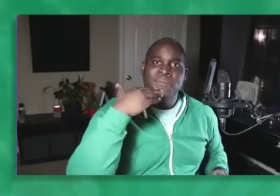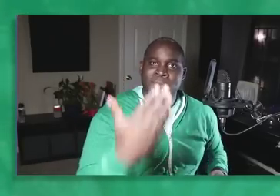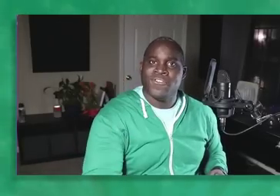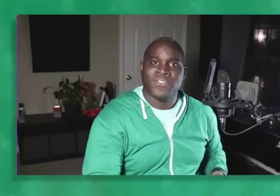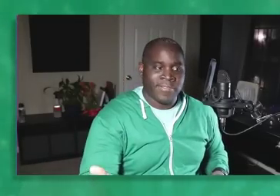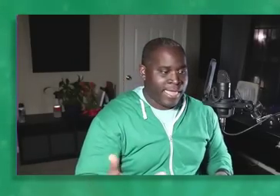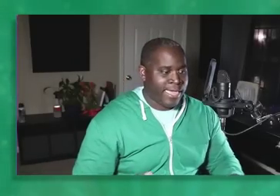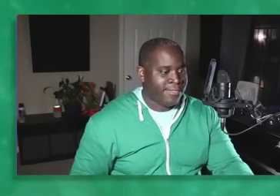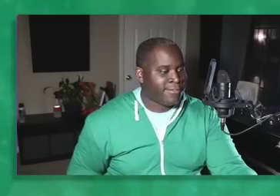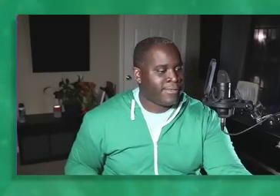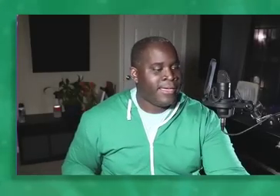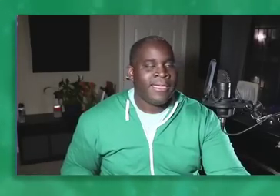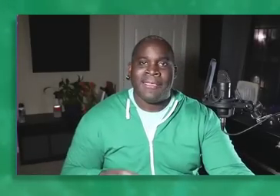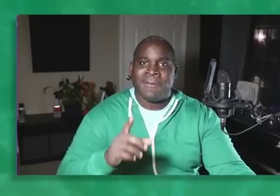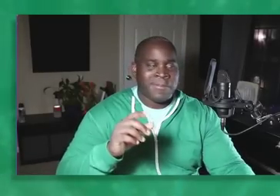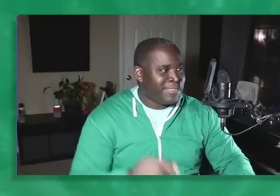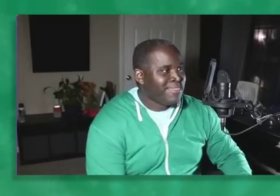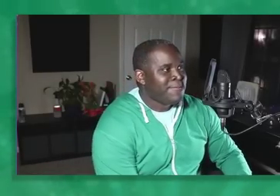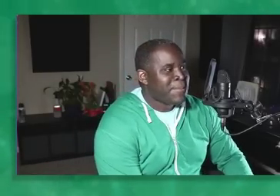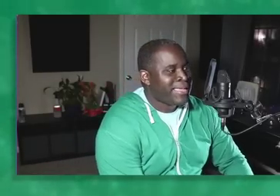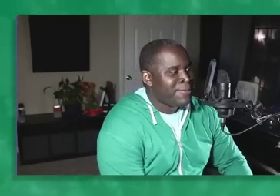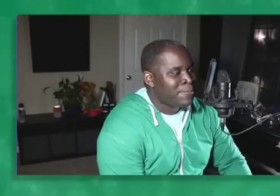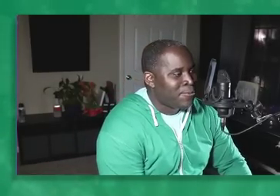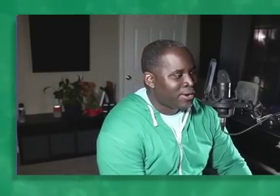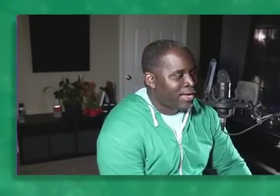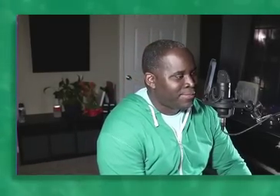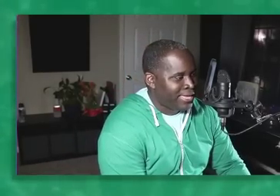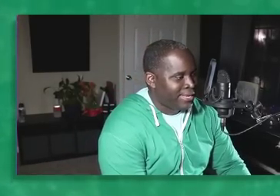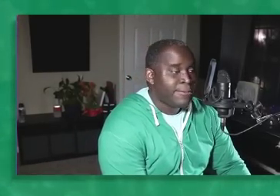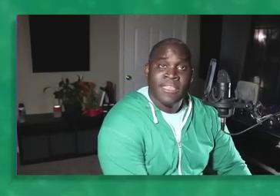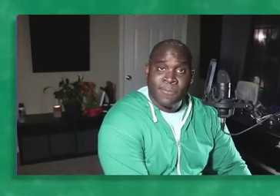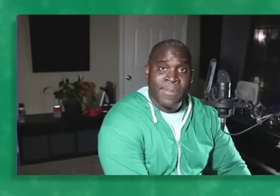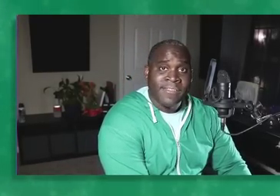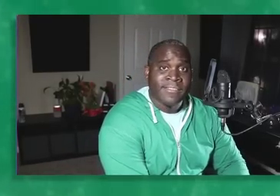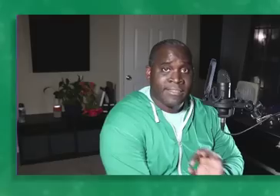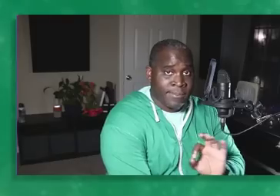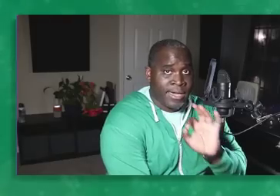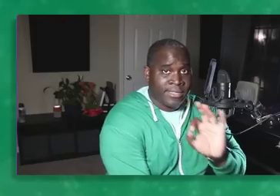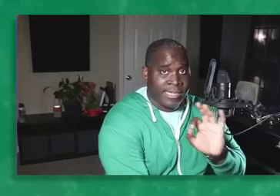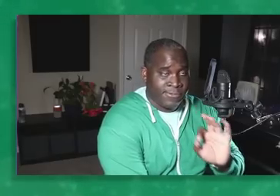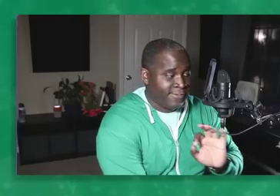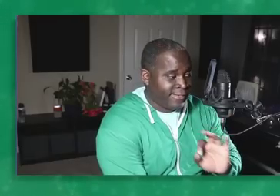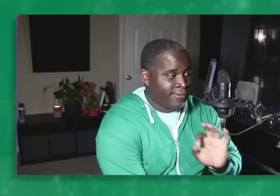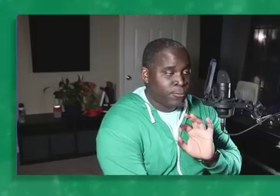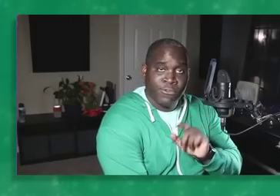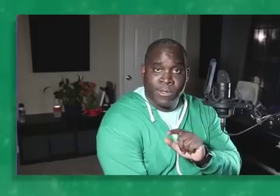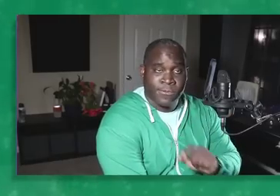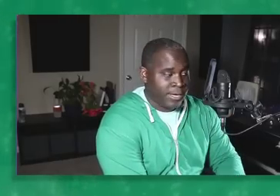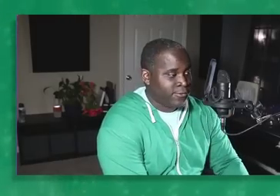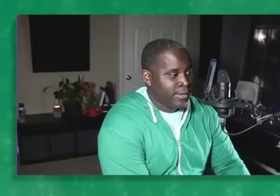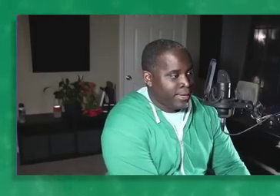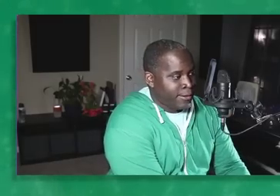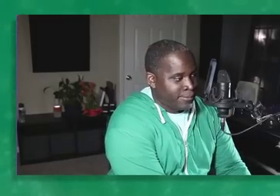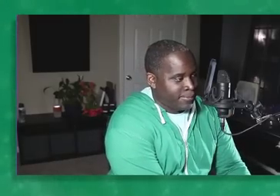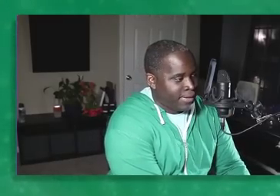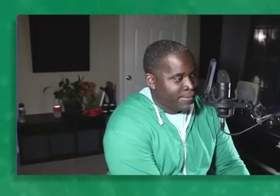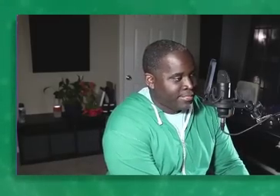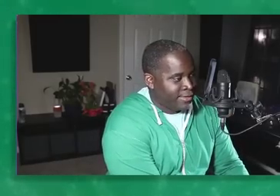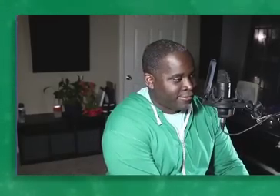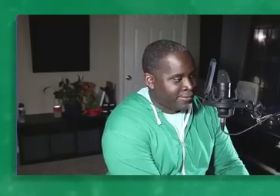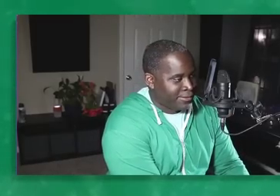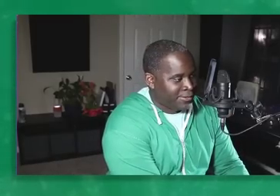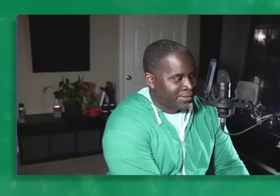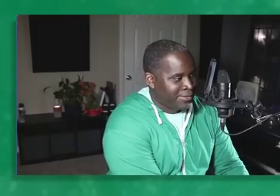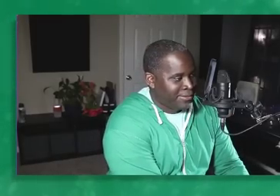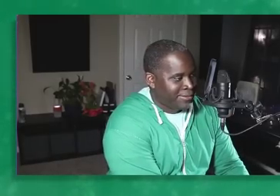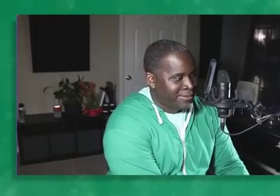same motion of the hands? Let's even make it even more complicated. It's basically the body language that tells which one's which. How about